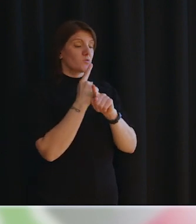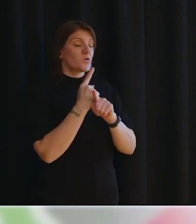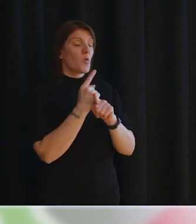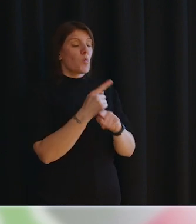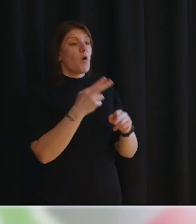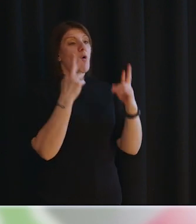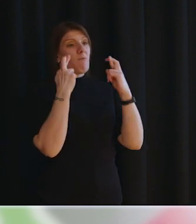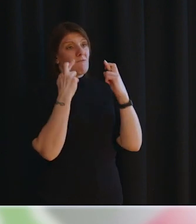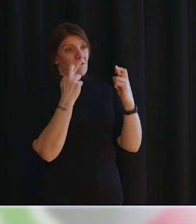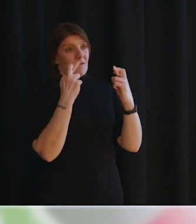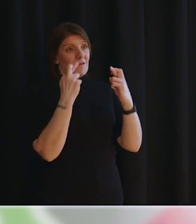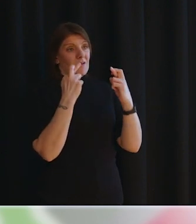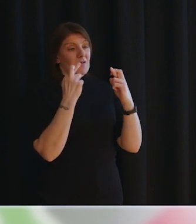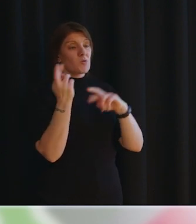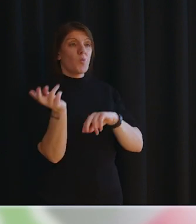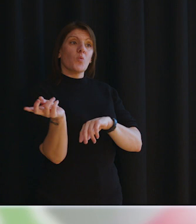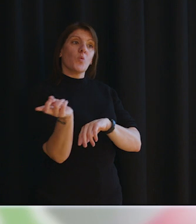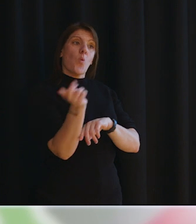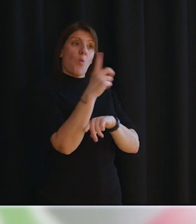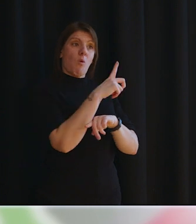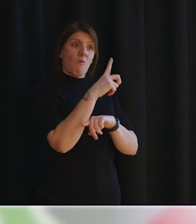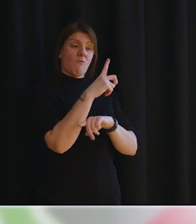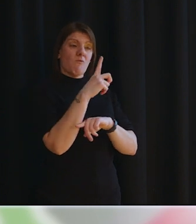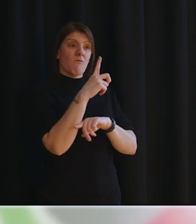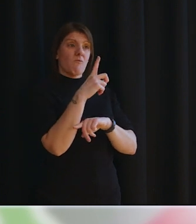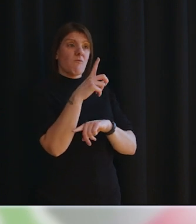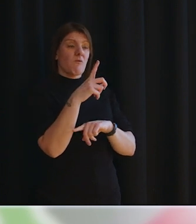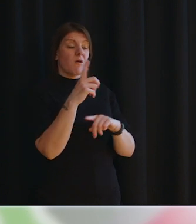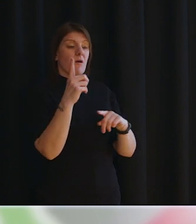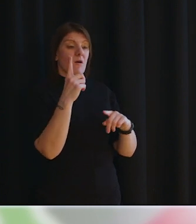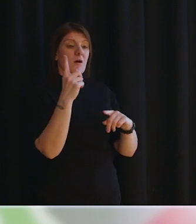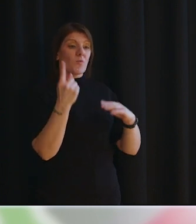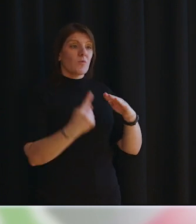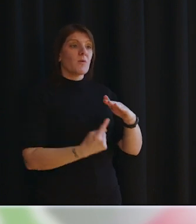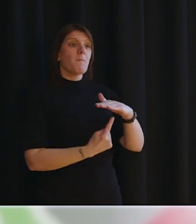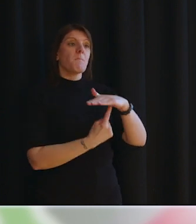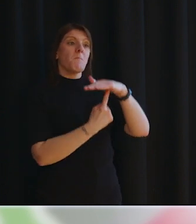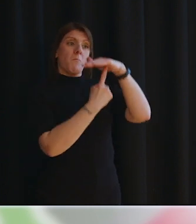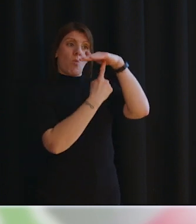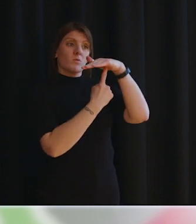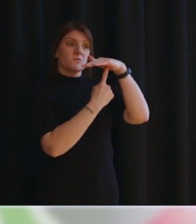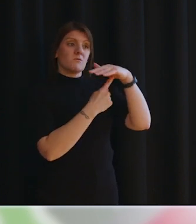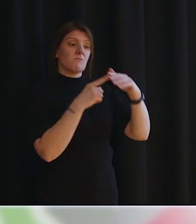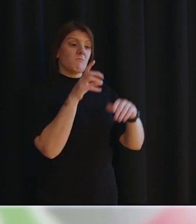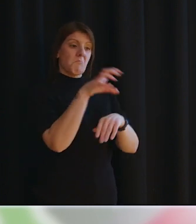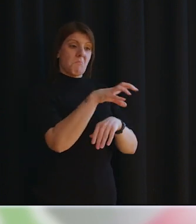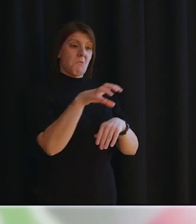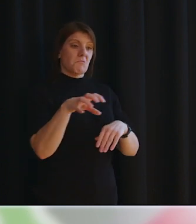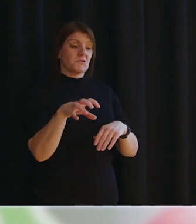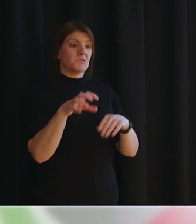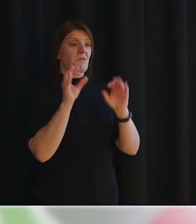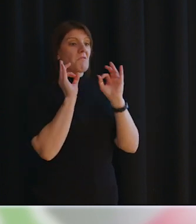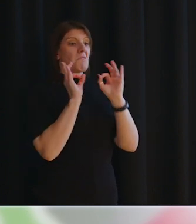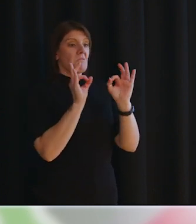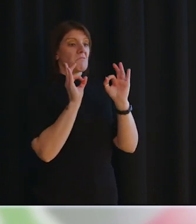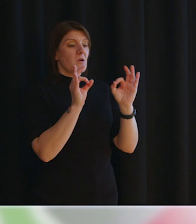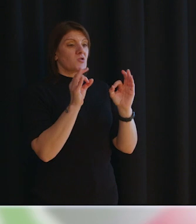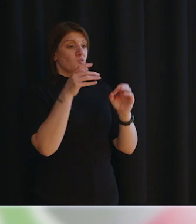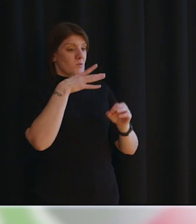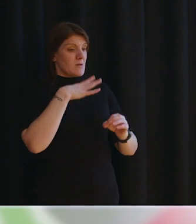you'll take away some of the important parts about the legislation as well as special educational needs coordinating.